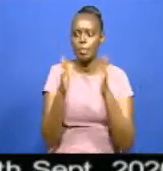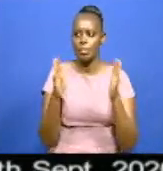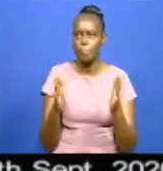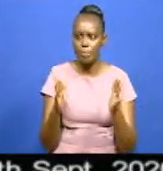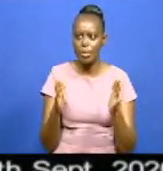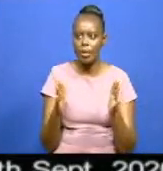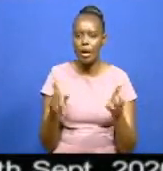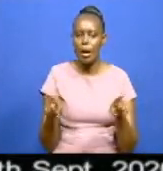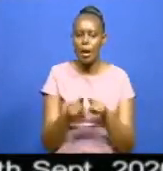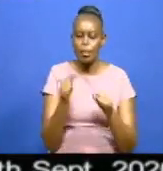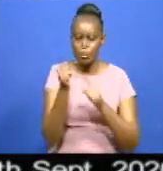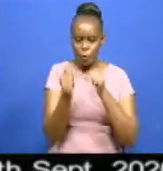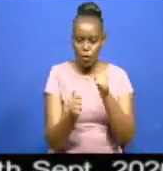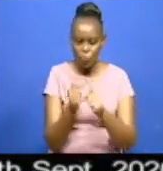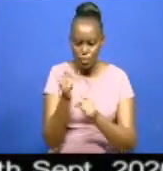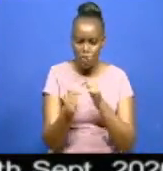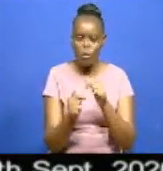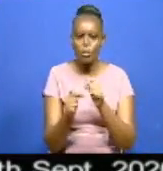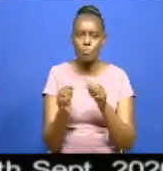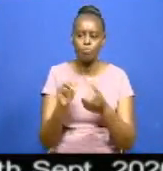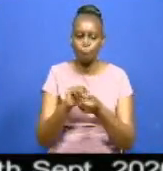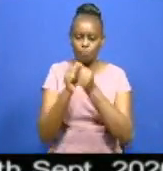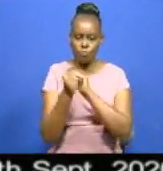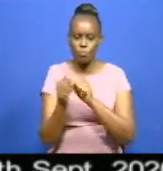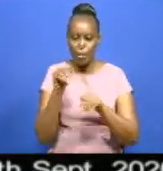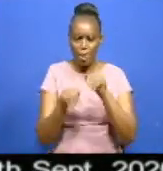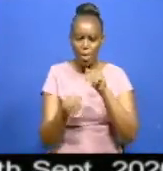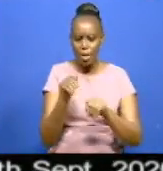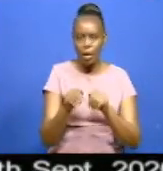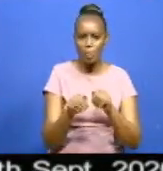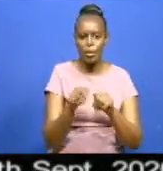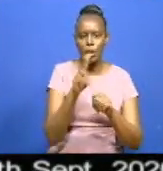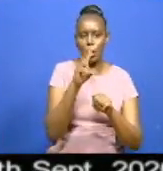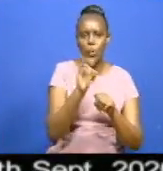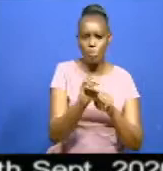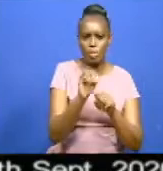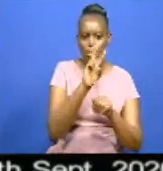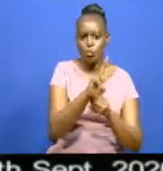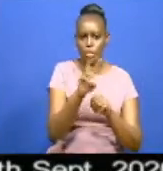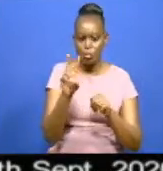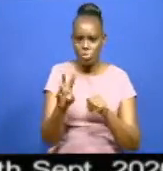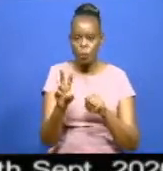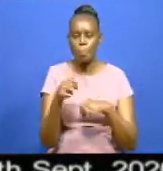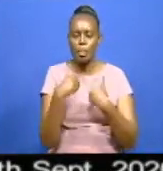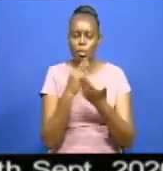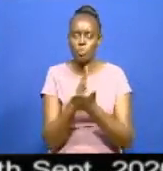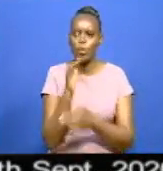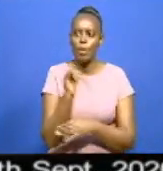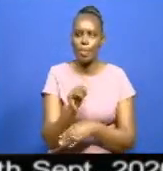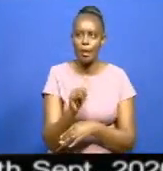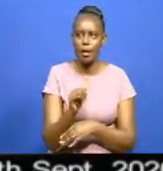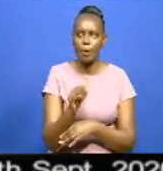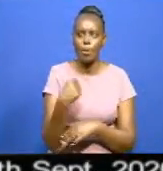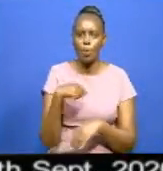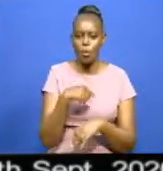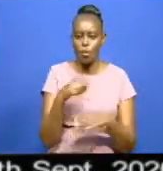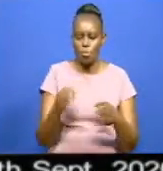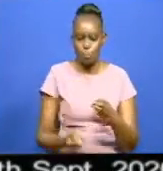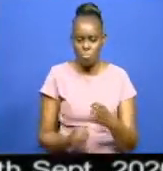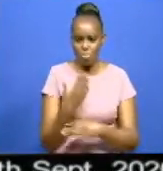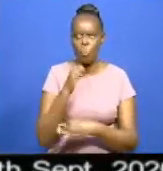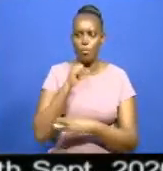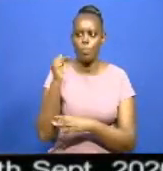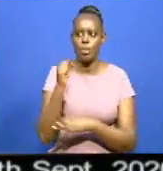especially as we go towards the transitional elections of 2022, to ensure that the growth of